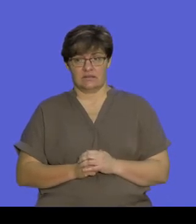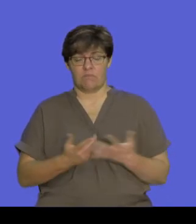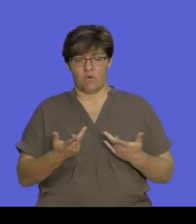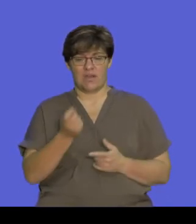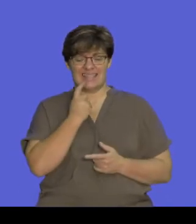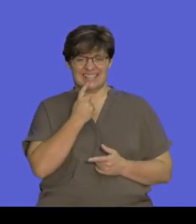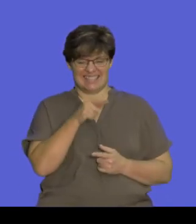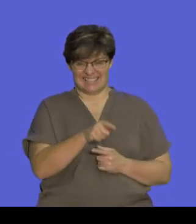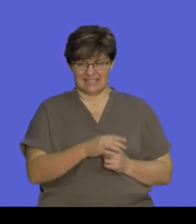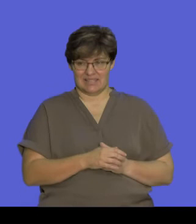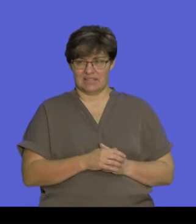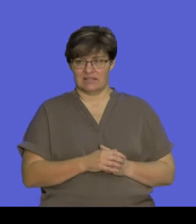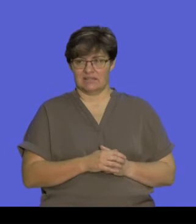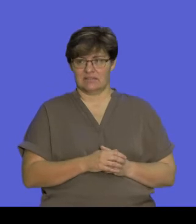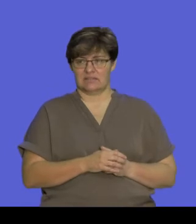think.